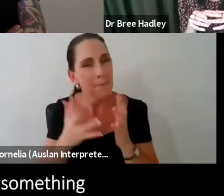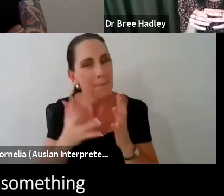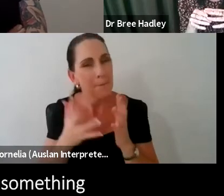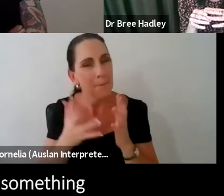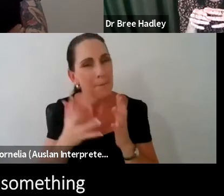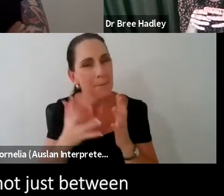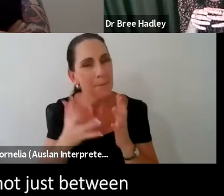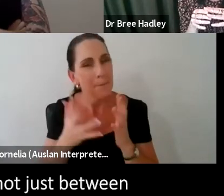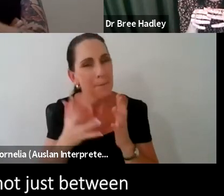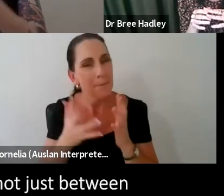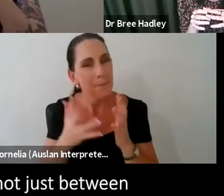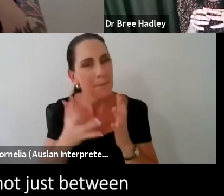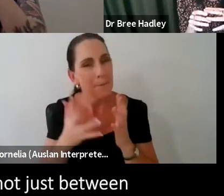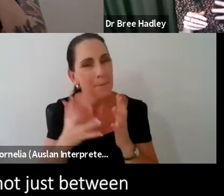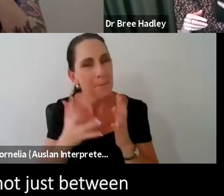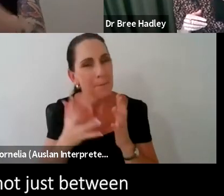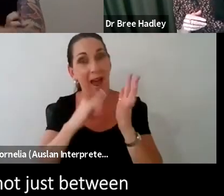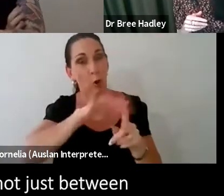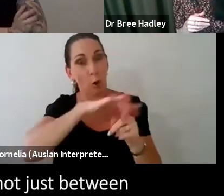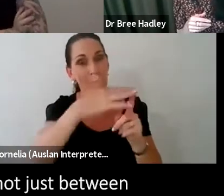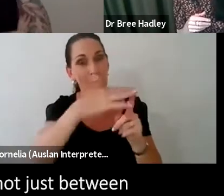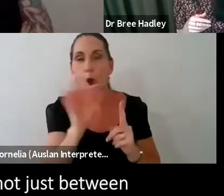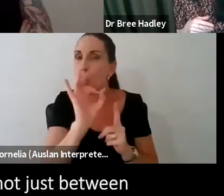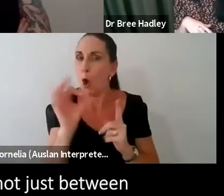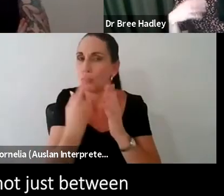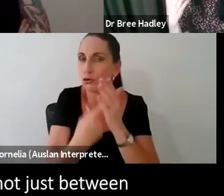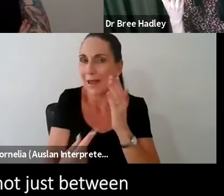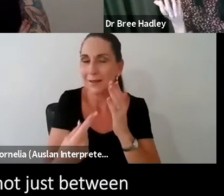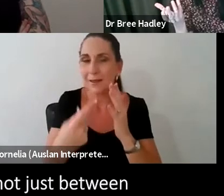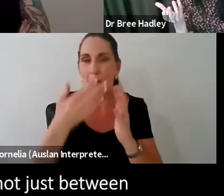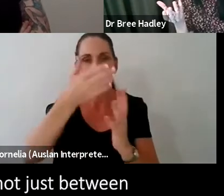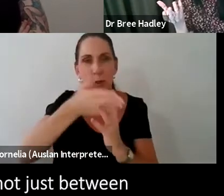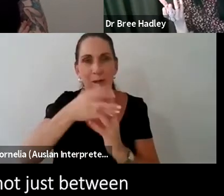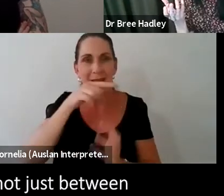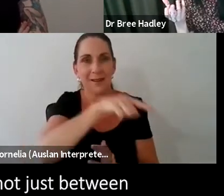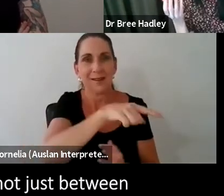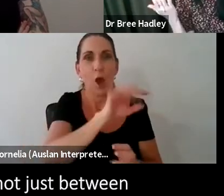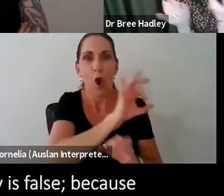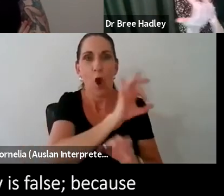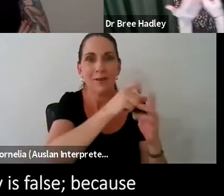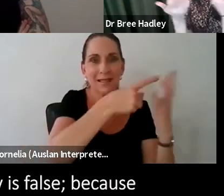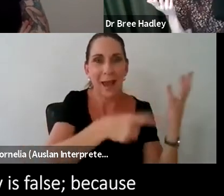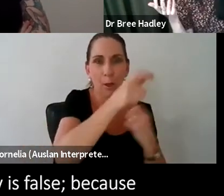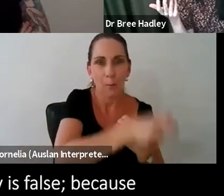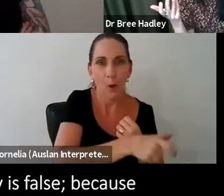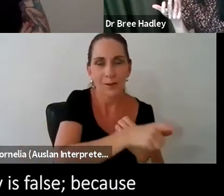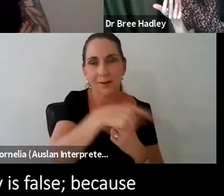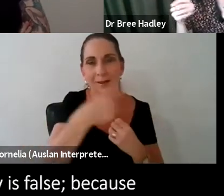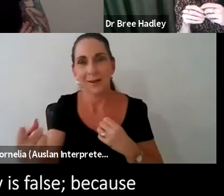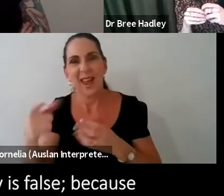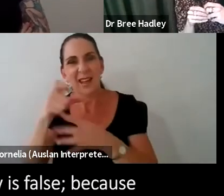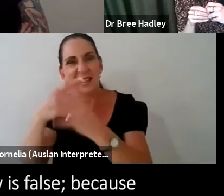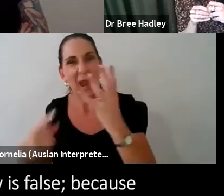disability arts context needs to operate not just between non-disabled person and disabled person, because that binary is